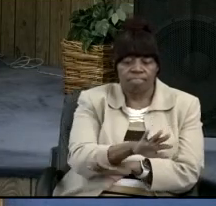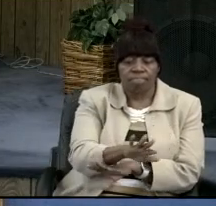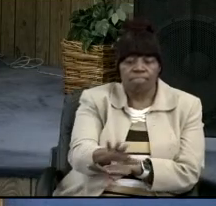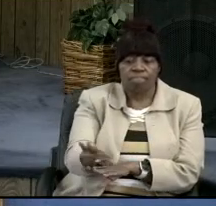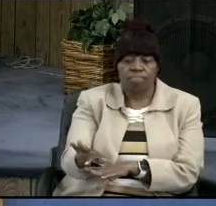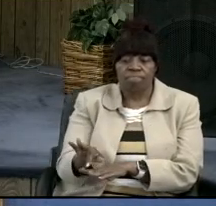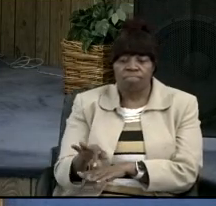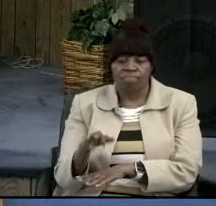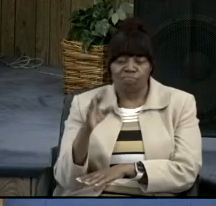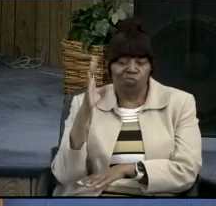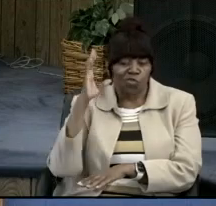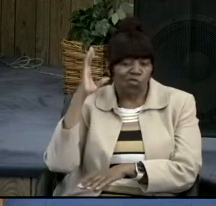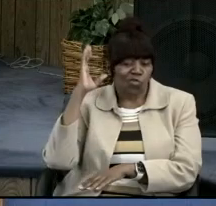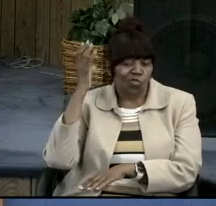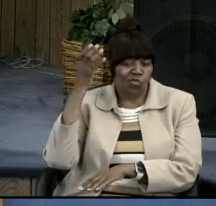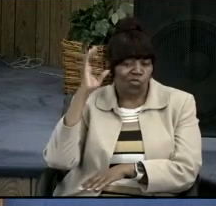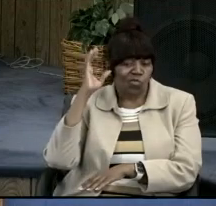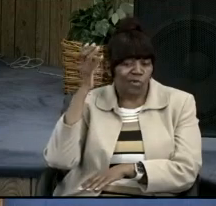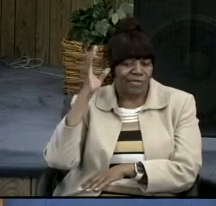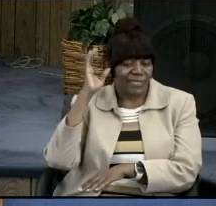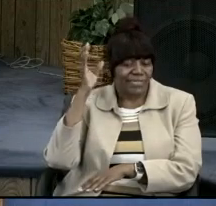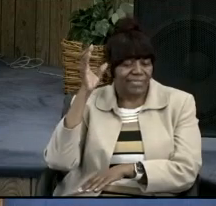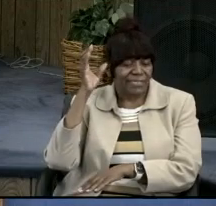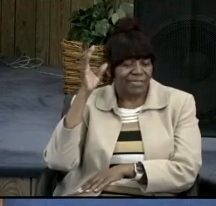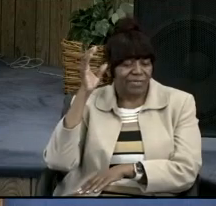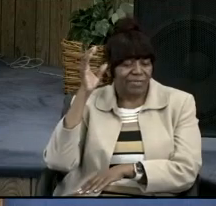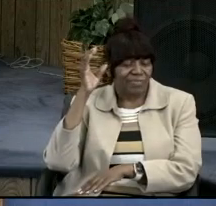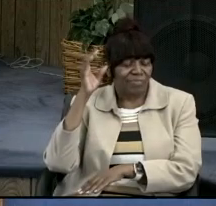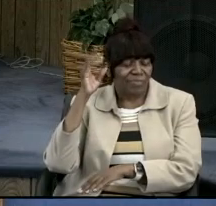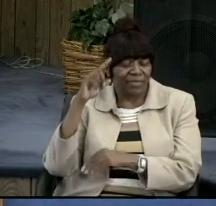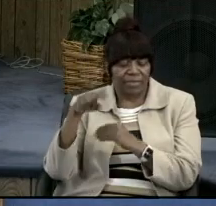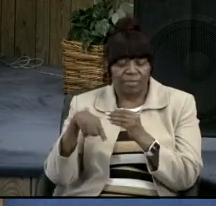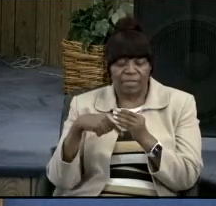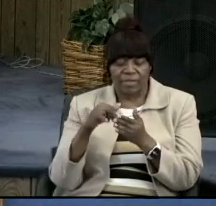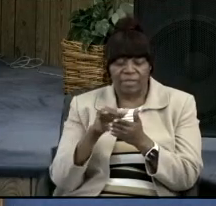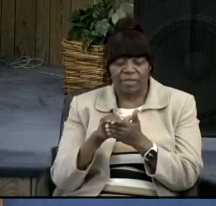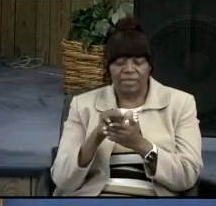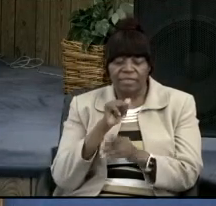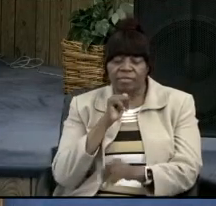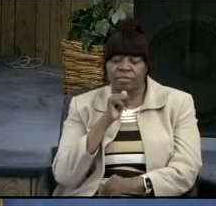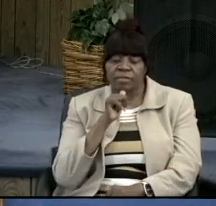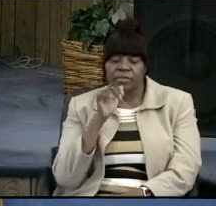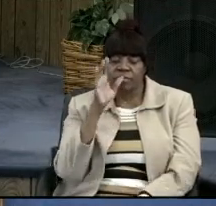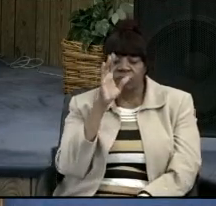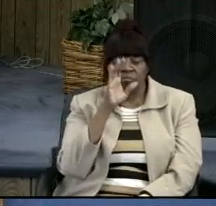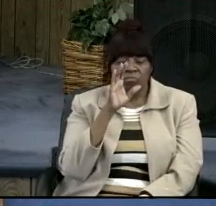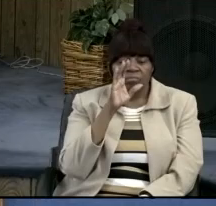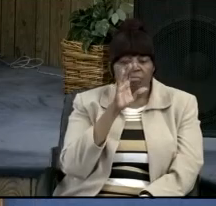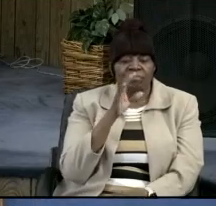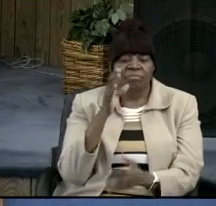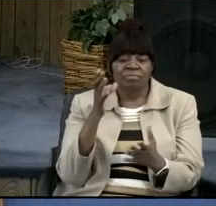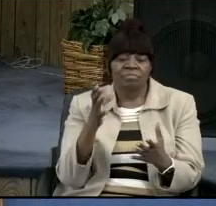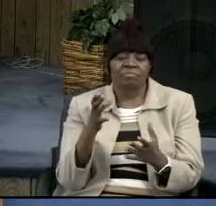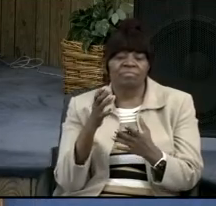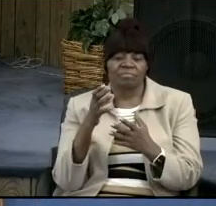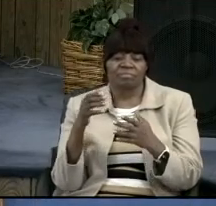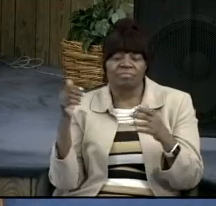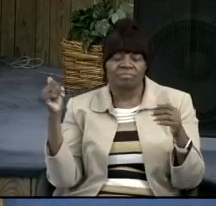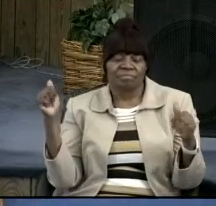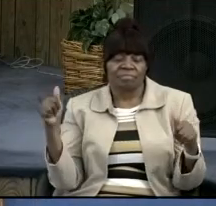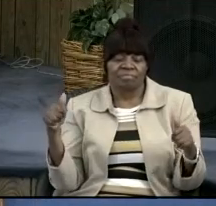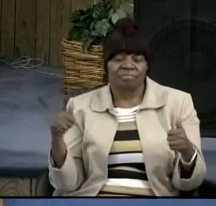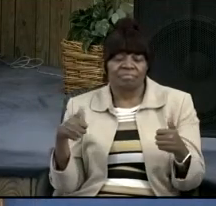And so what's crazy about it is they're not looking for it, y'all. All they want to do is play a game. And